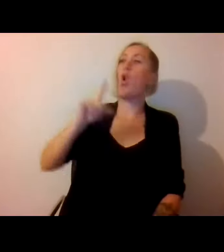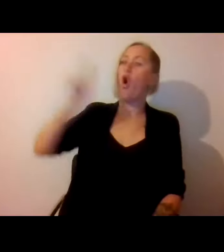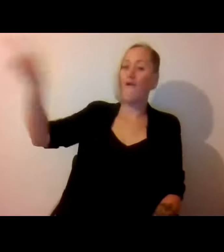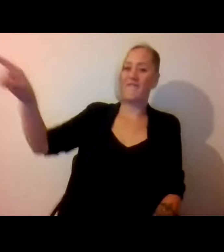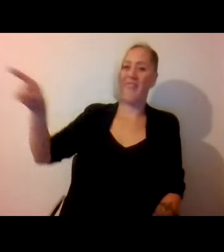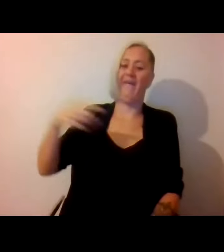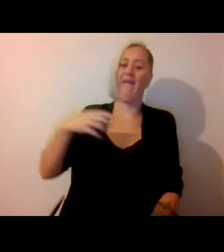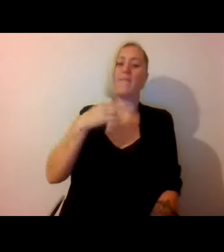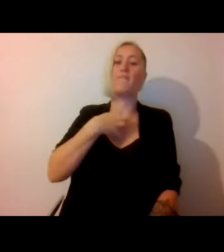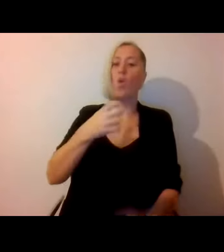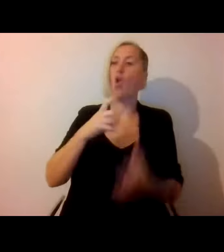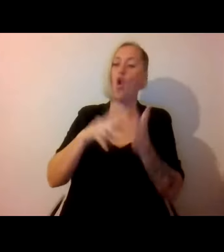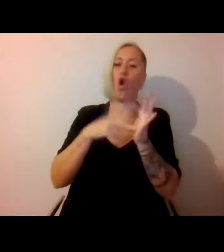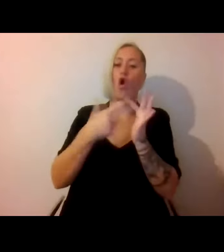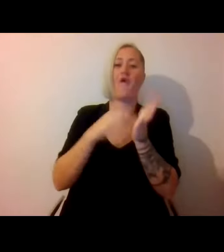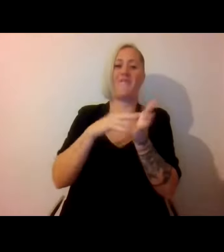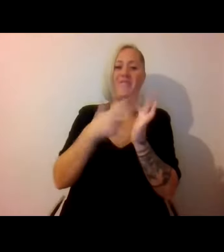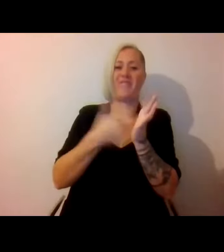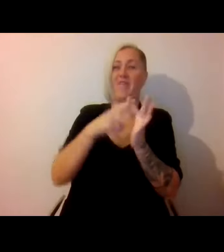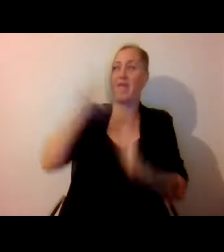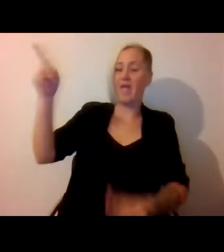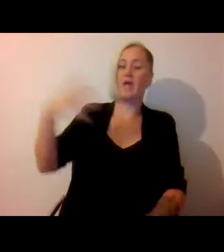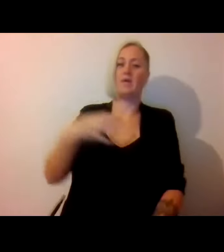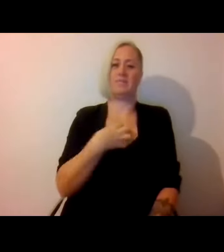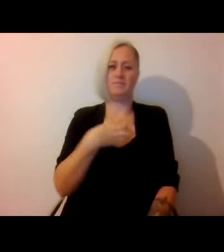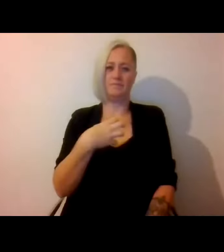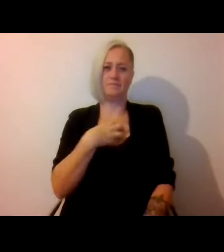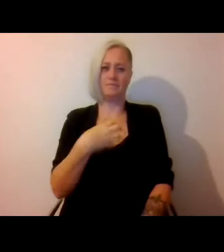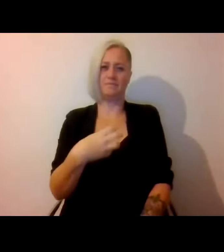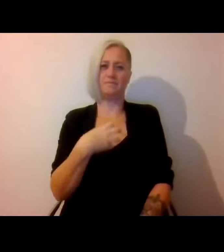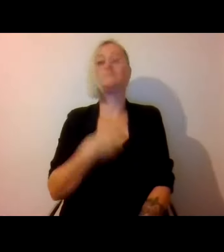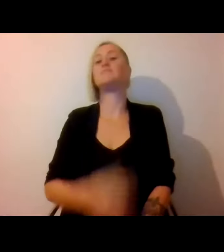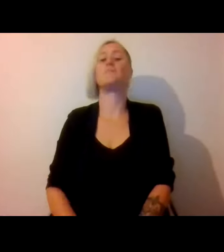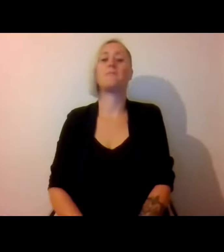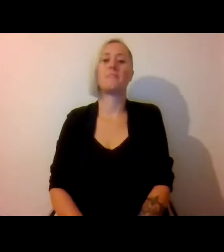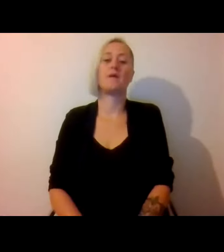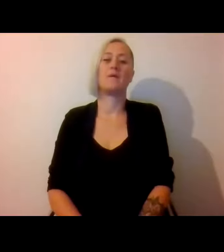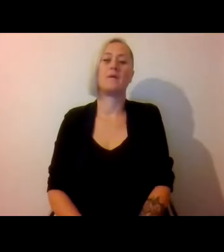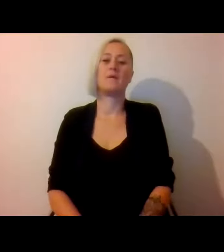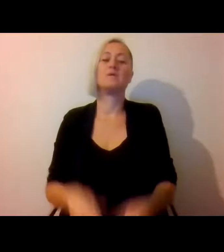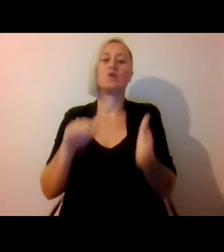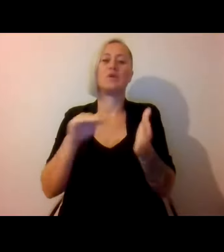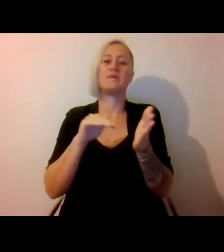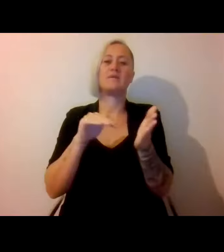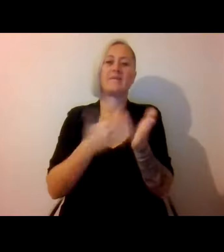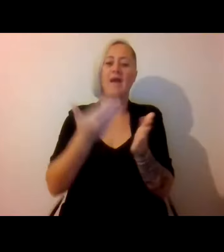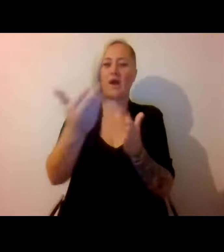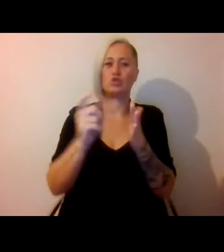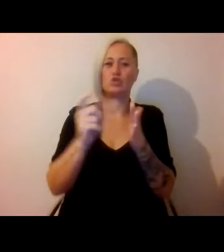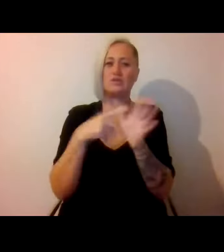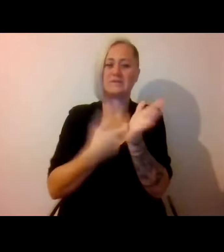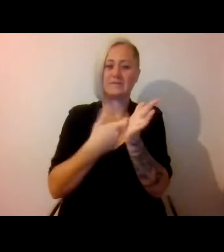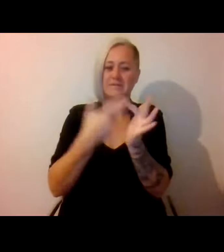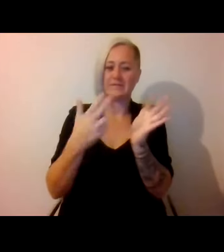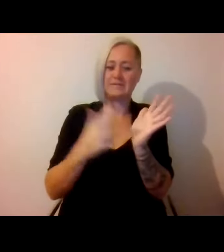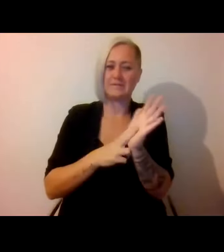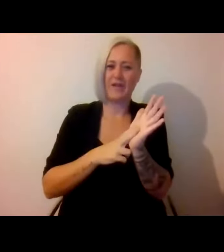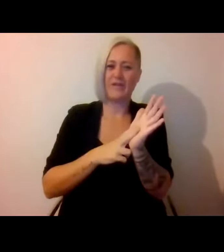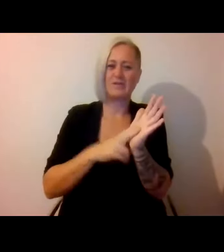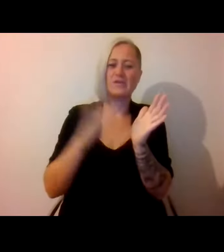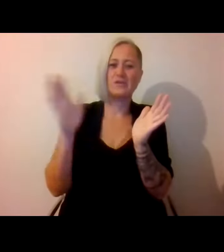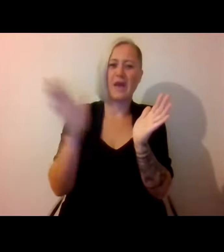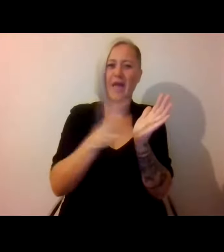Right, thank you. And I'll just pass over to Darren, and I'll let everybody sort of scroll to see if they